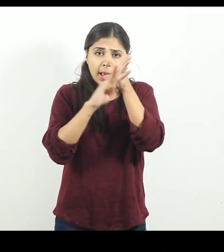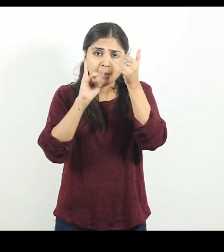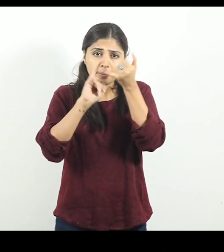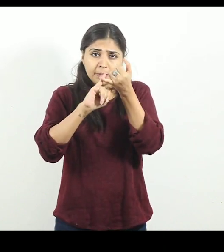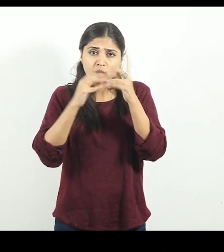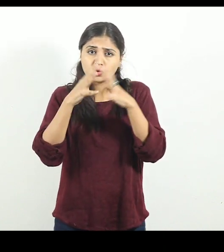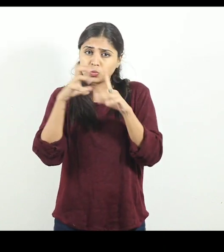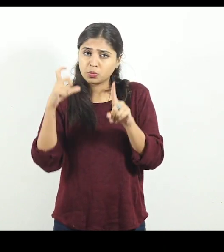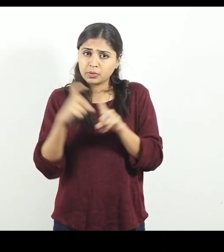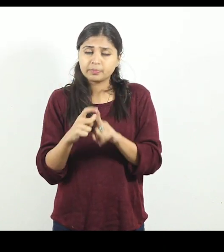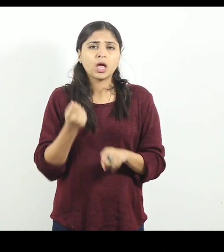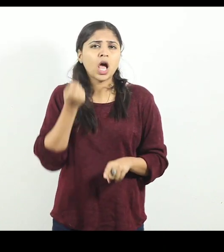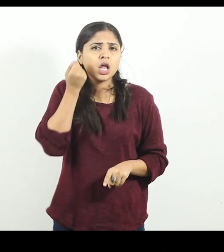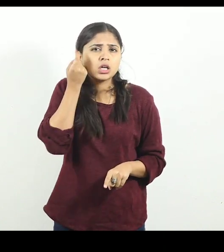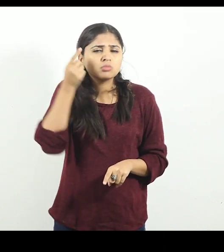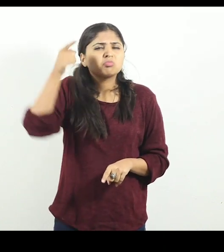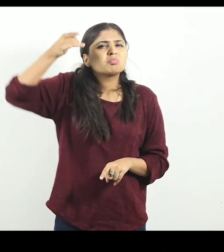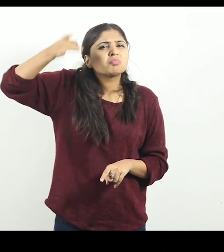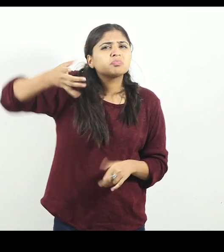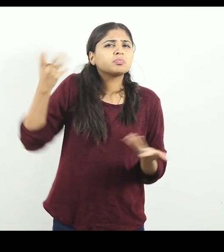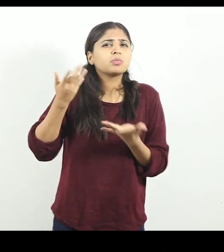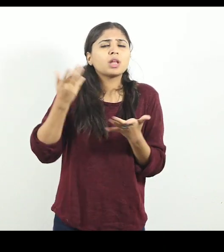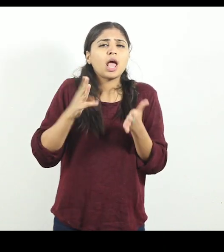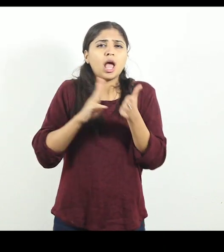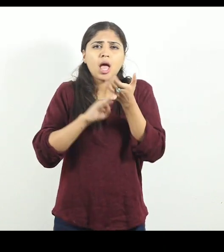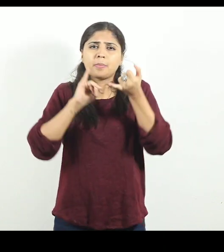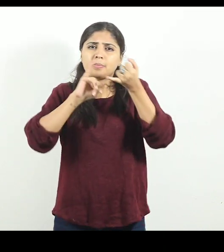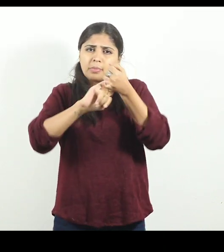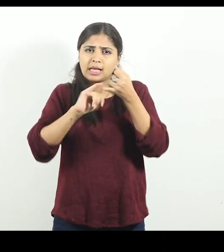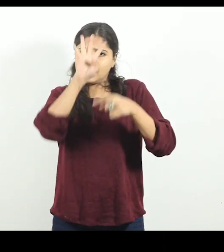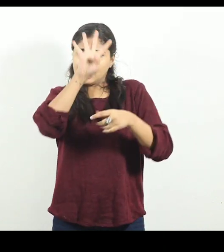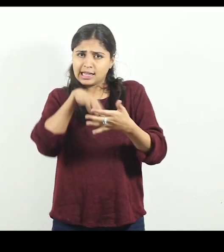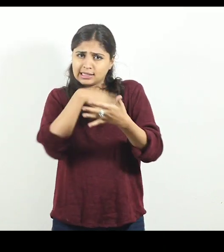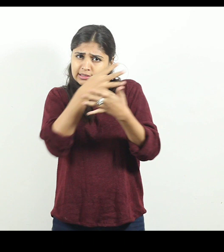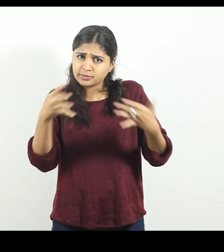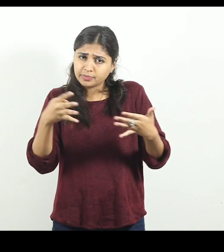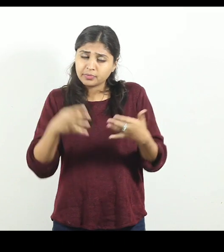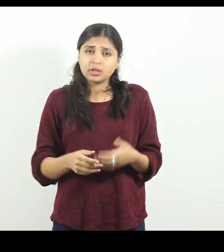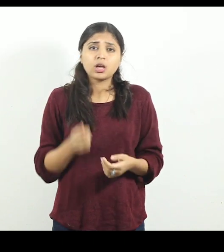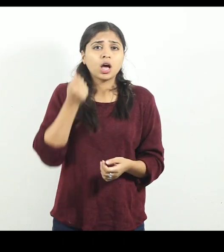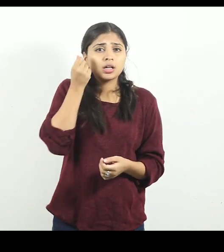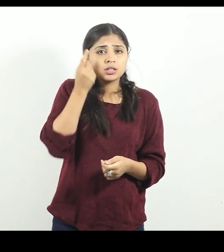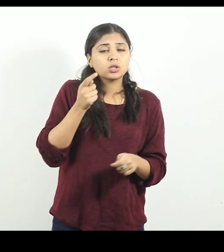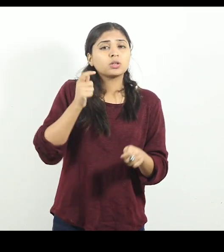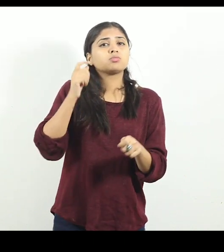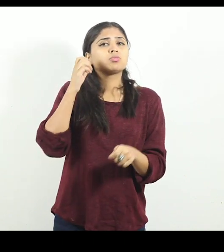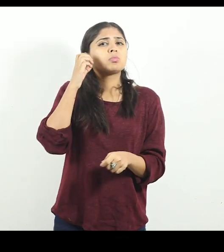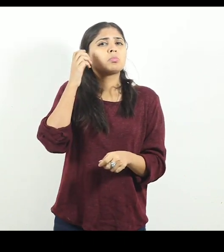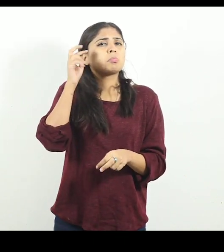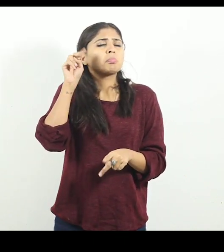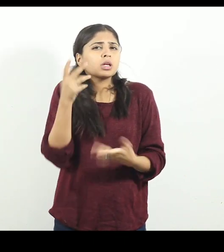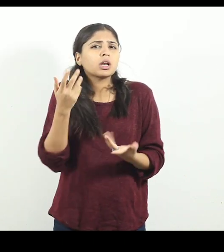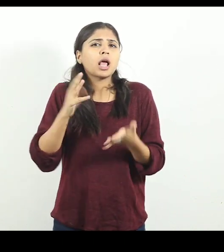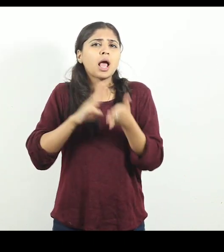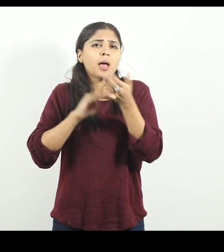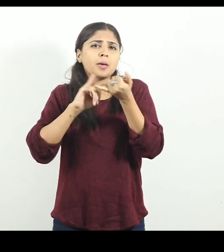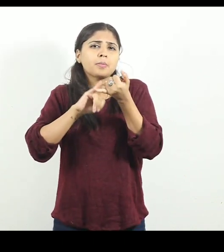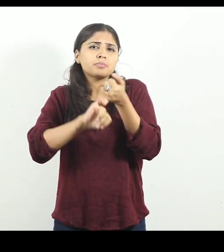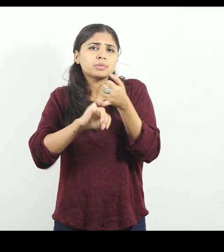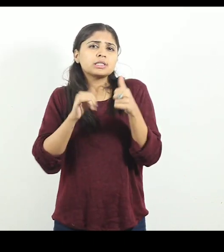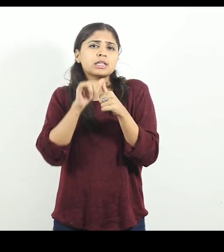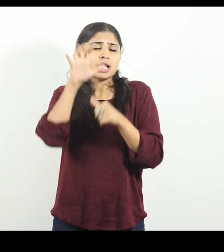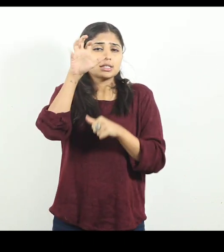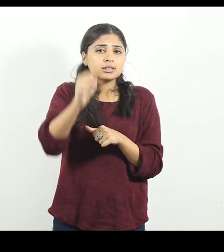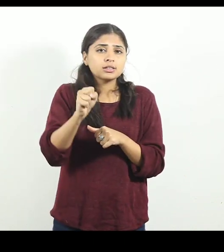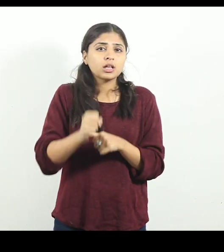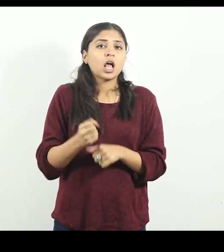understand the concept of working with MS Excel, understand the concept of working with MS Access, learn how to